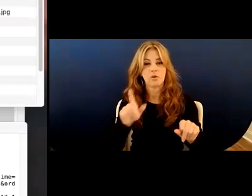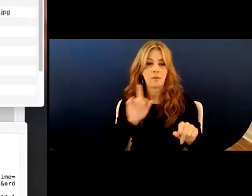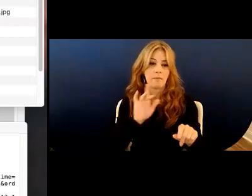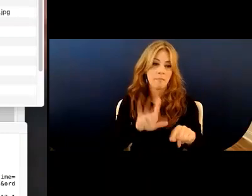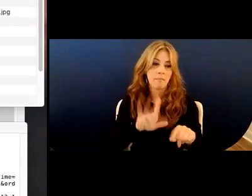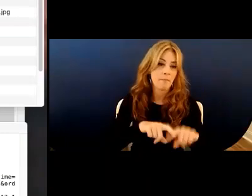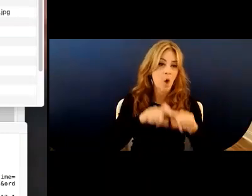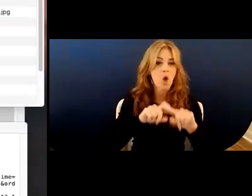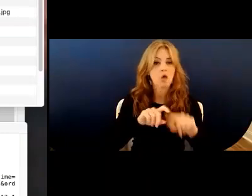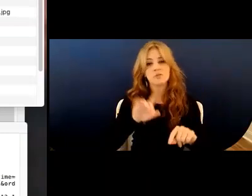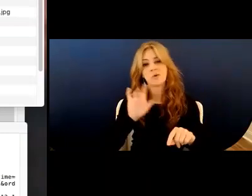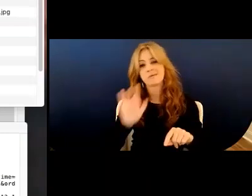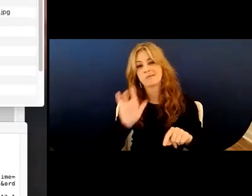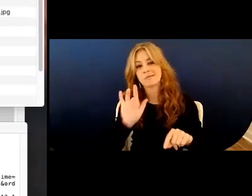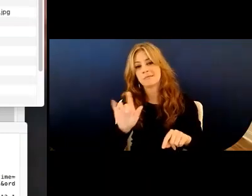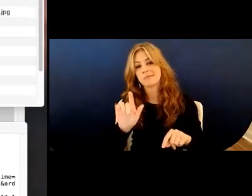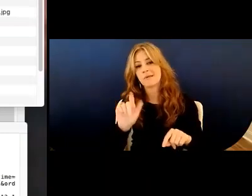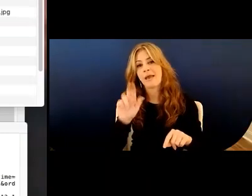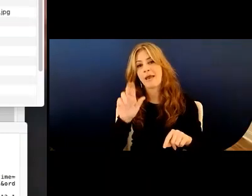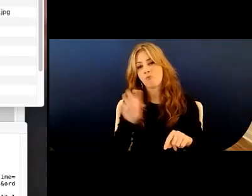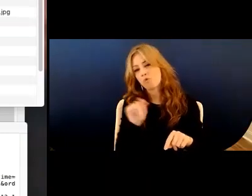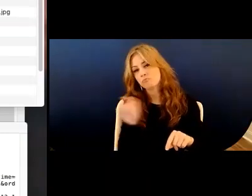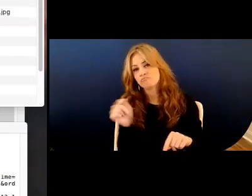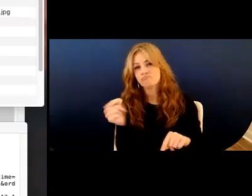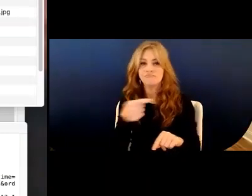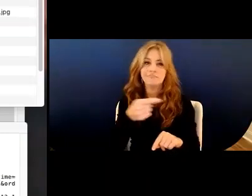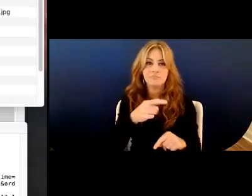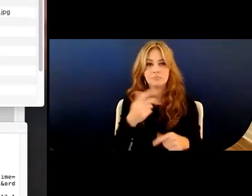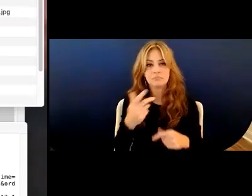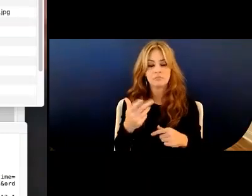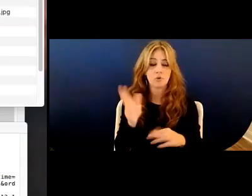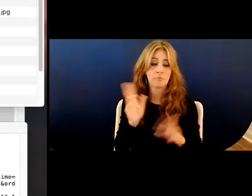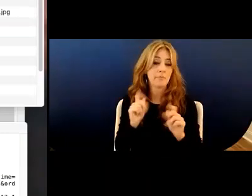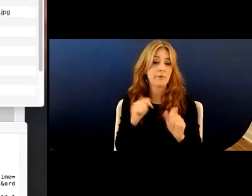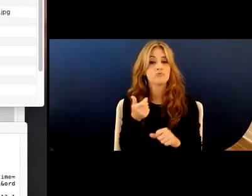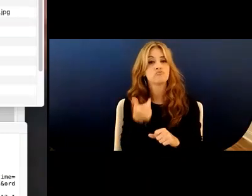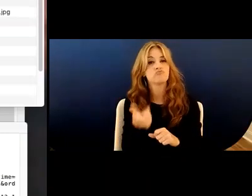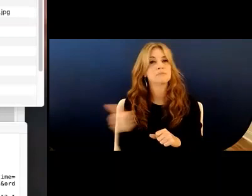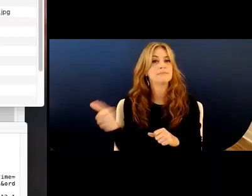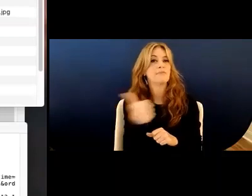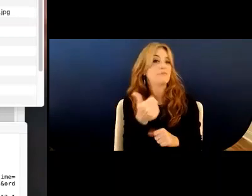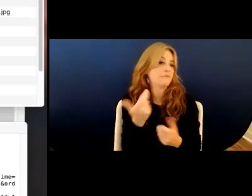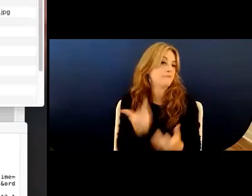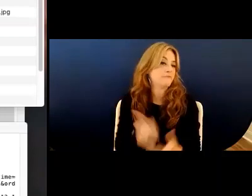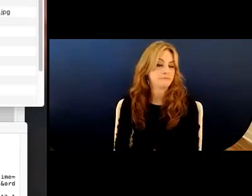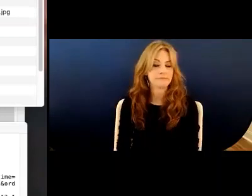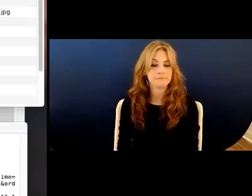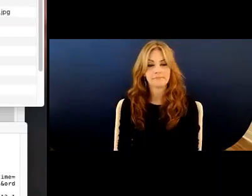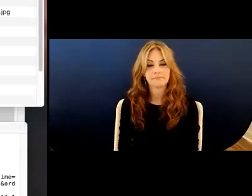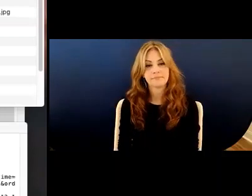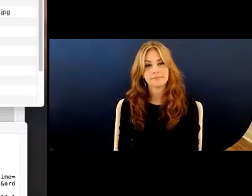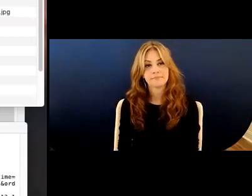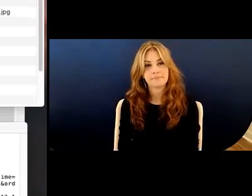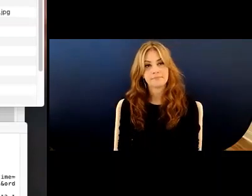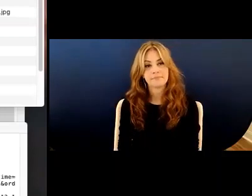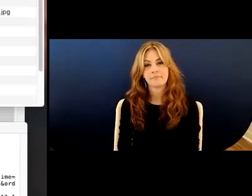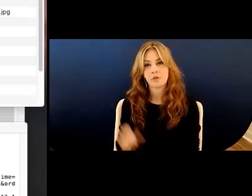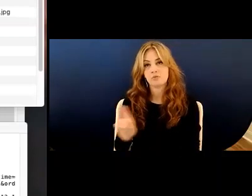then just take people through it, or just allow them to browse as they